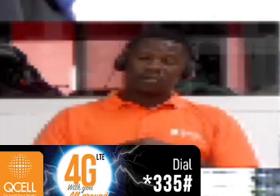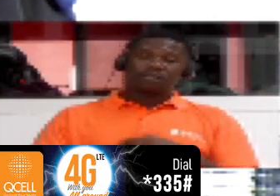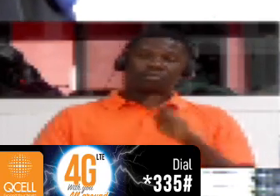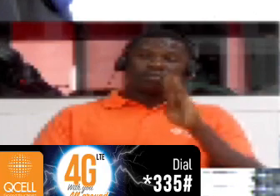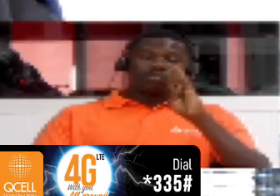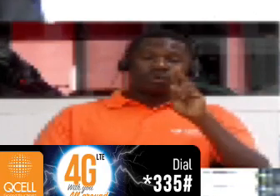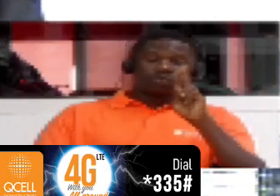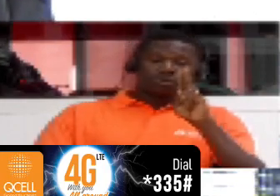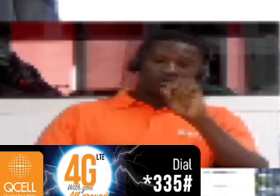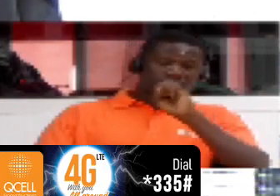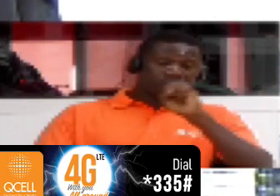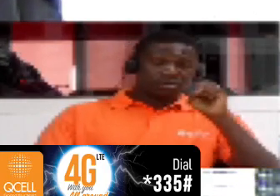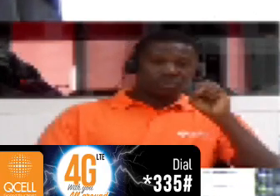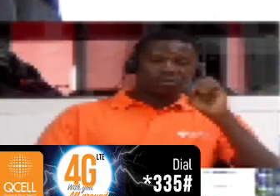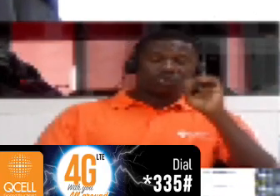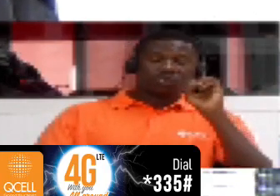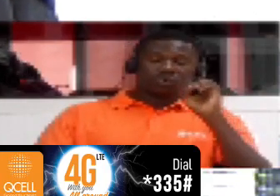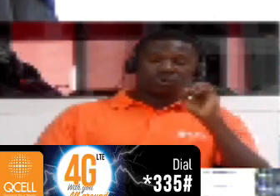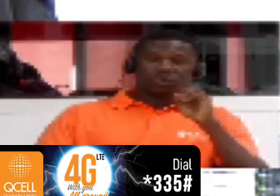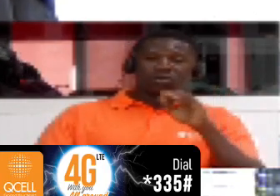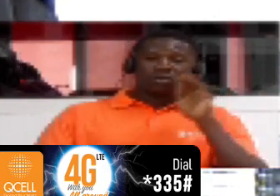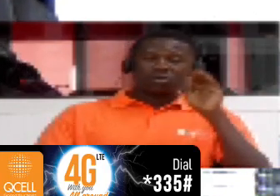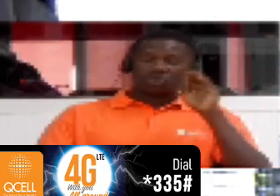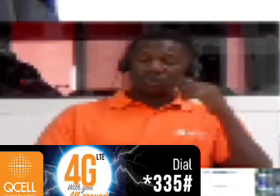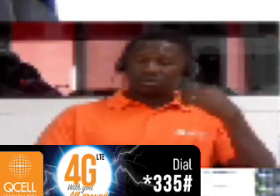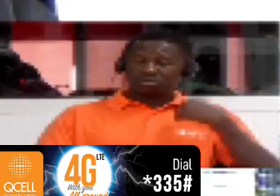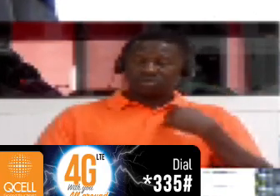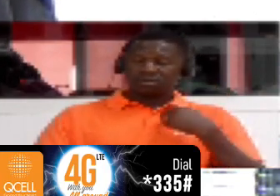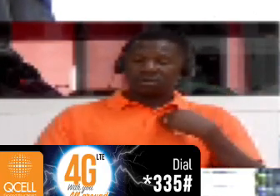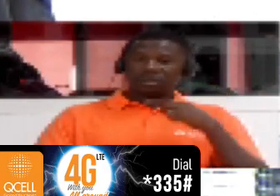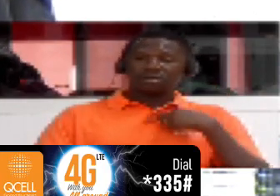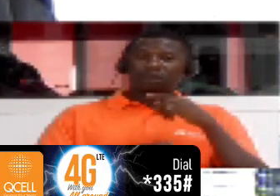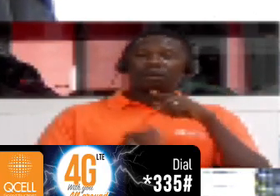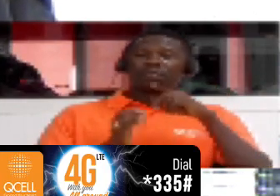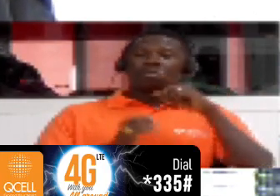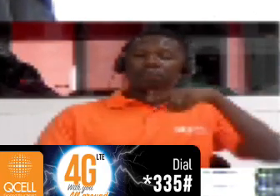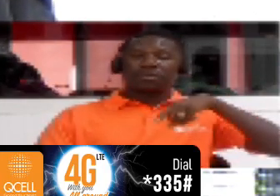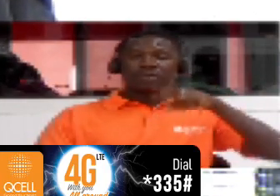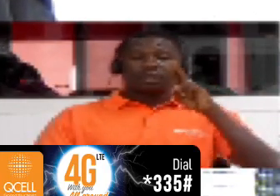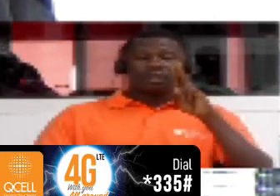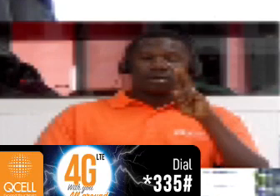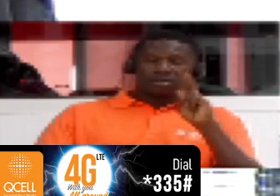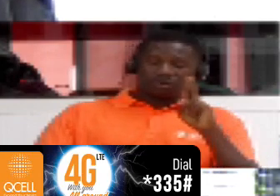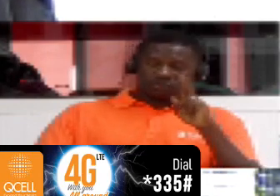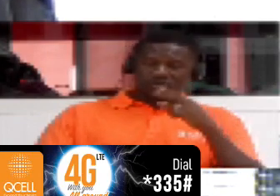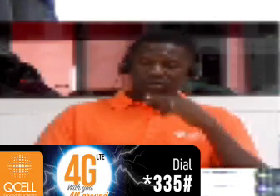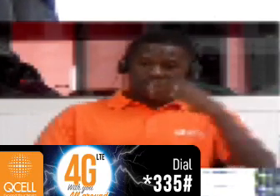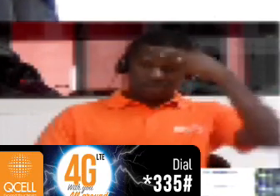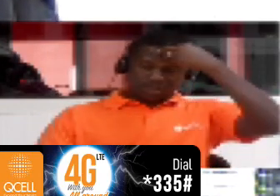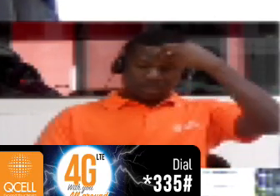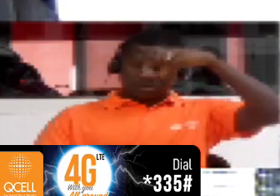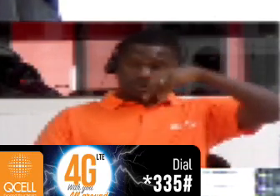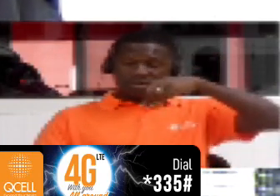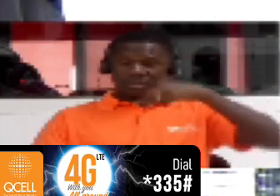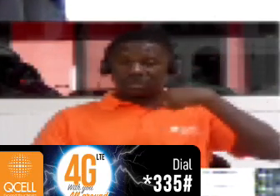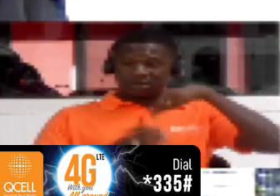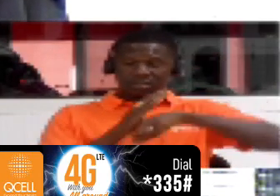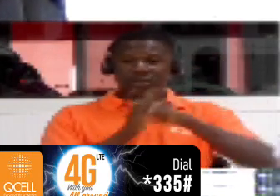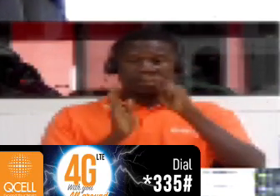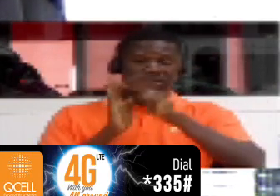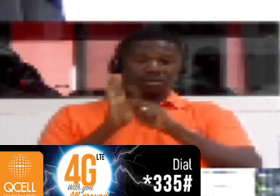minna PIU headquarters Kanifing ye. The one that Buso called me to the PIU headquarters in